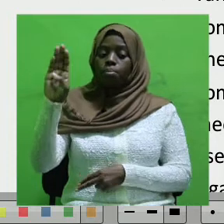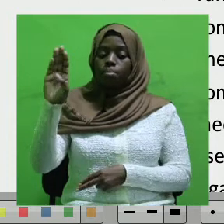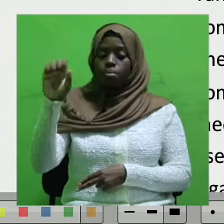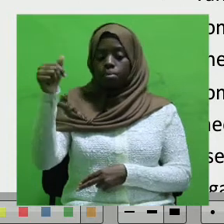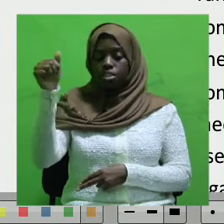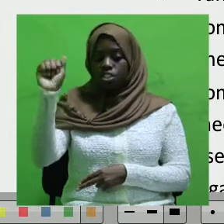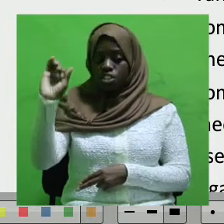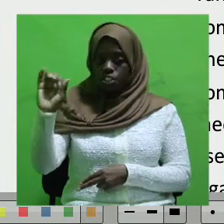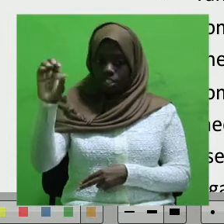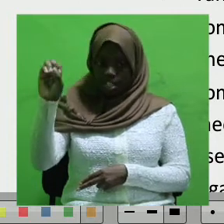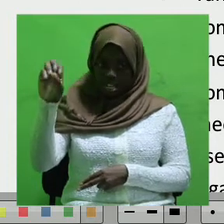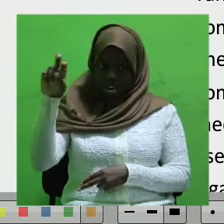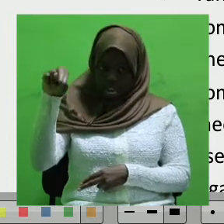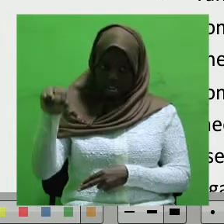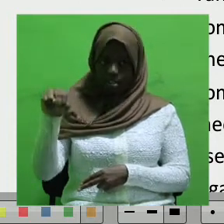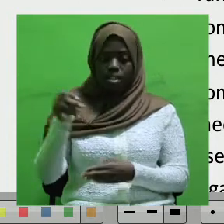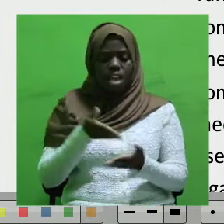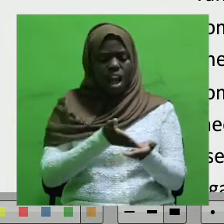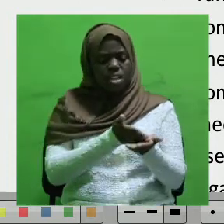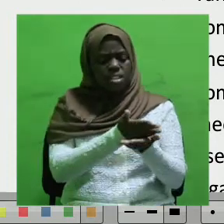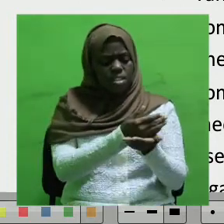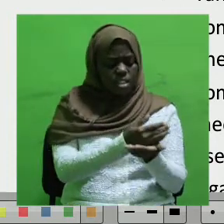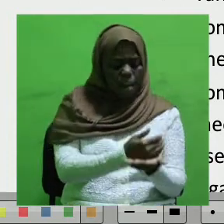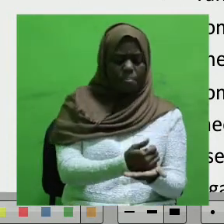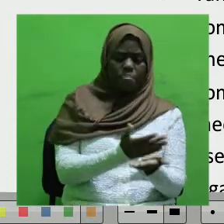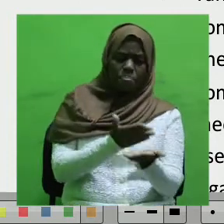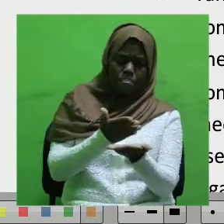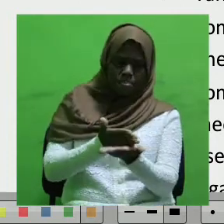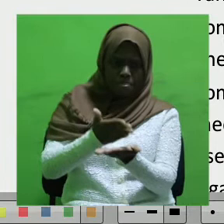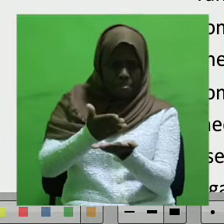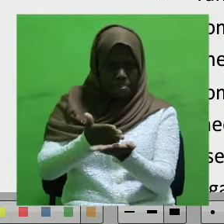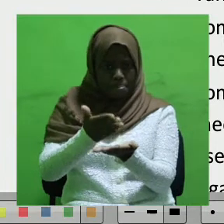some parts, or there are some